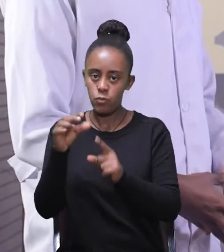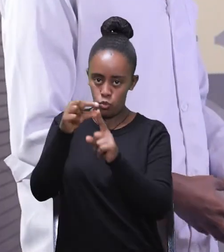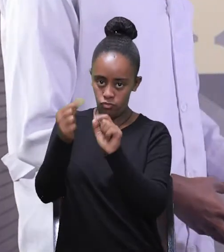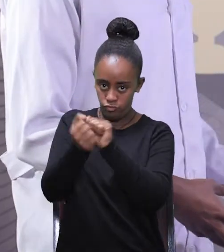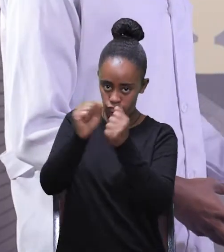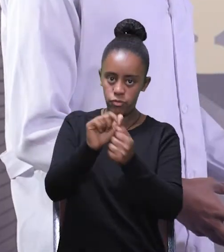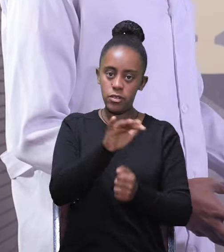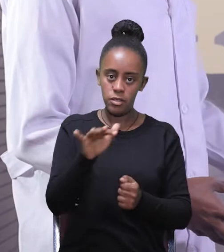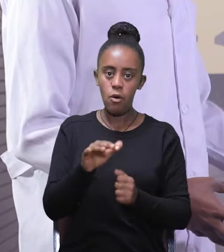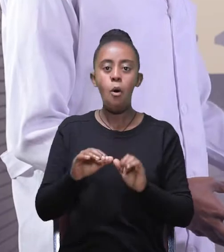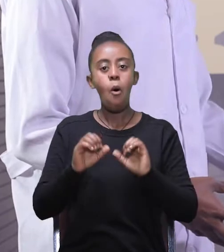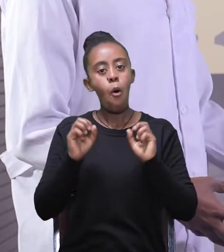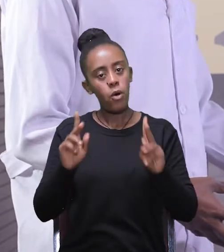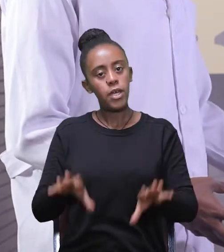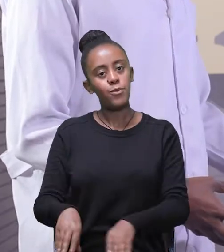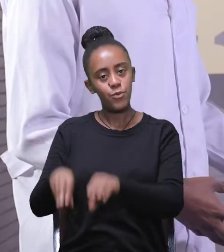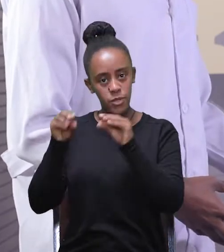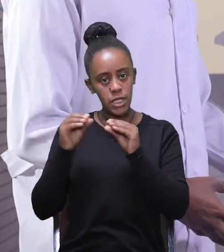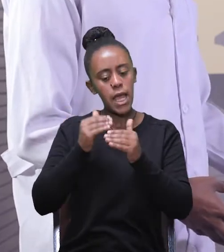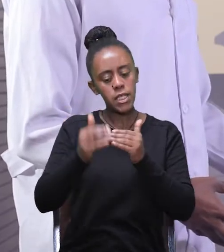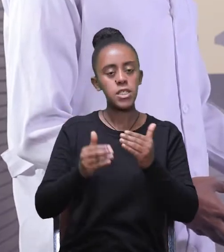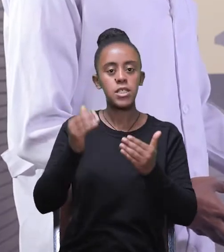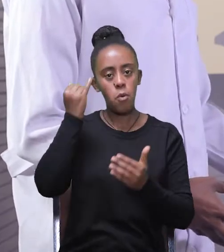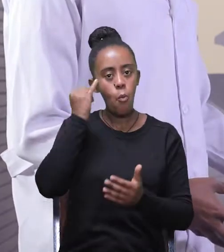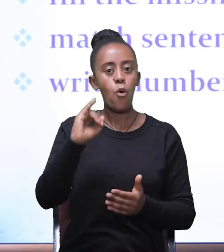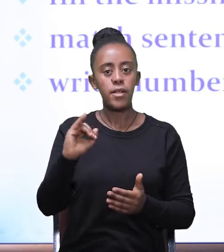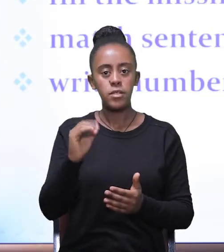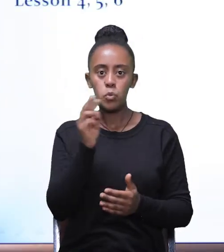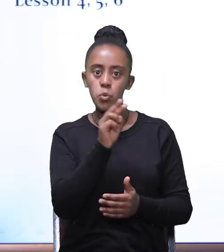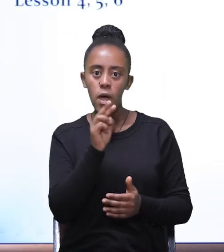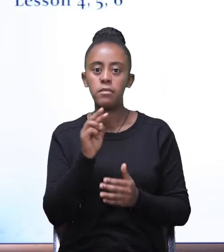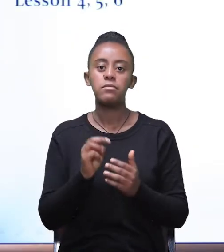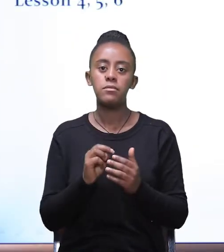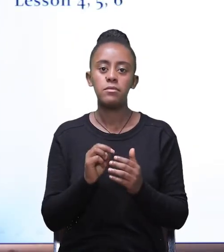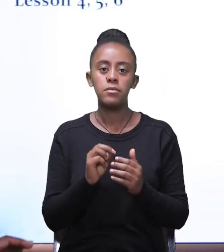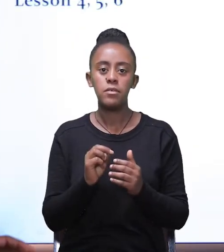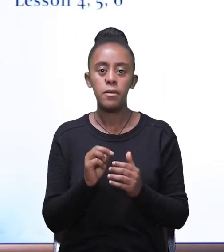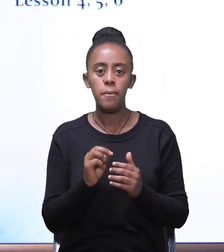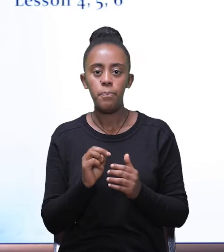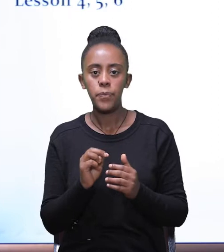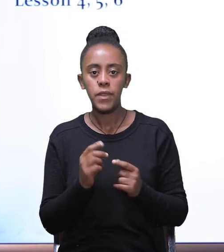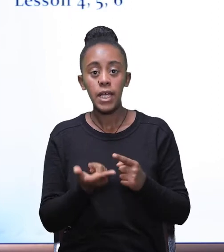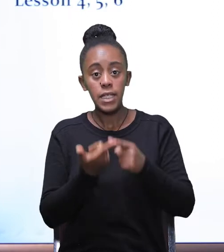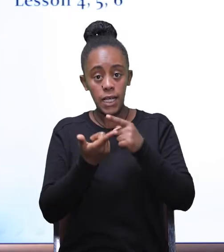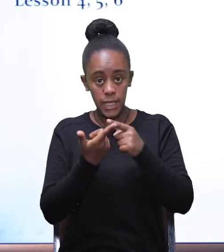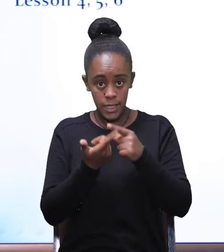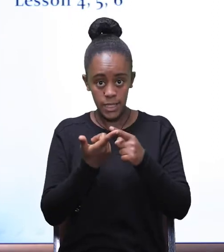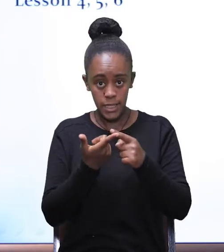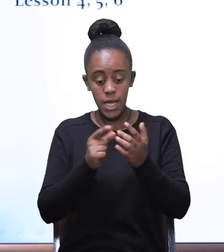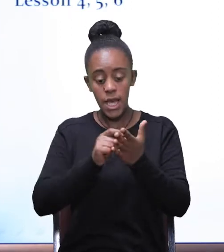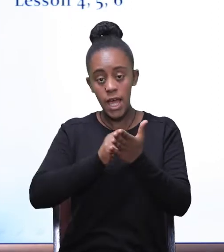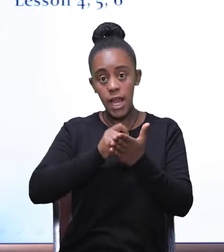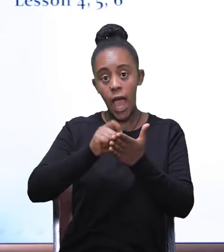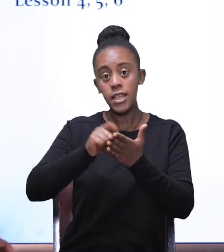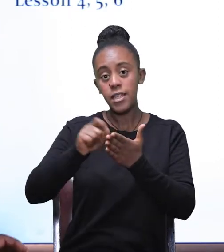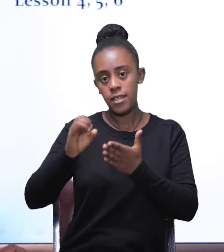Okay, student, let us go to the next point. Look at this one. The next point is a writing